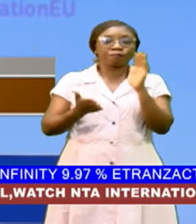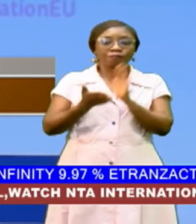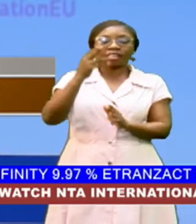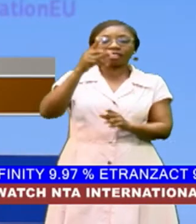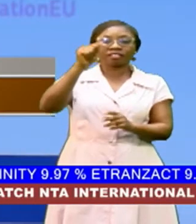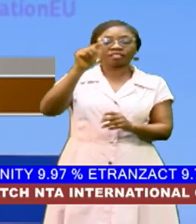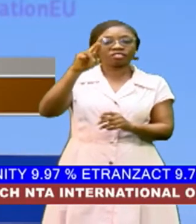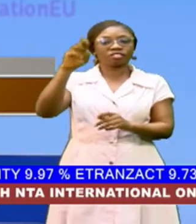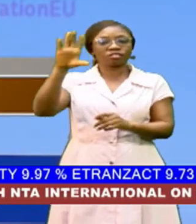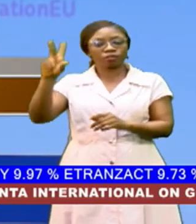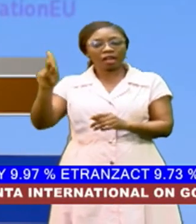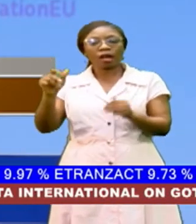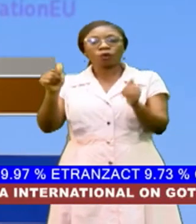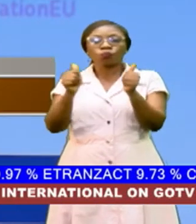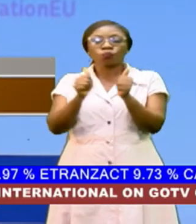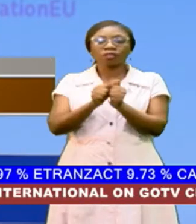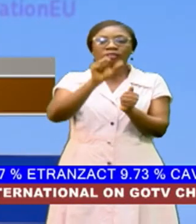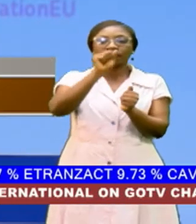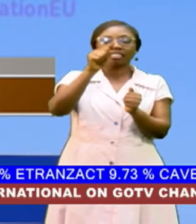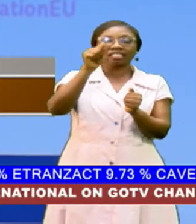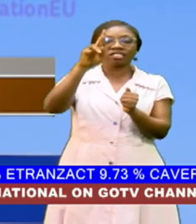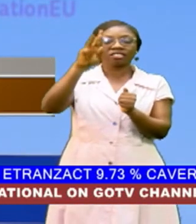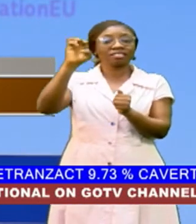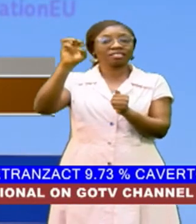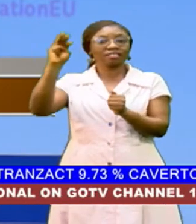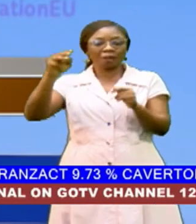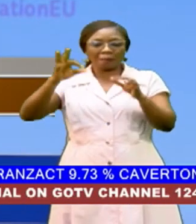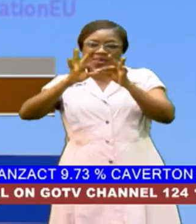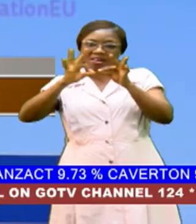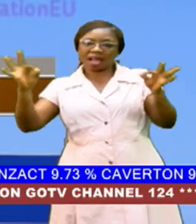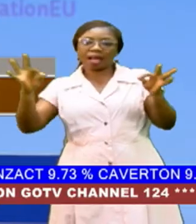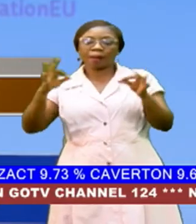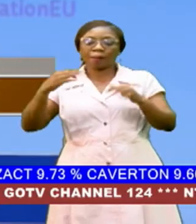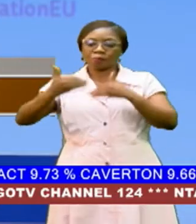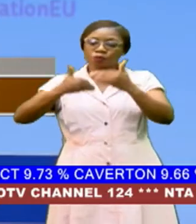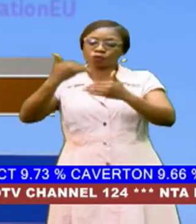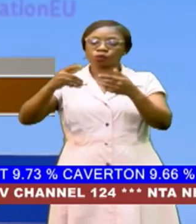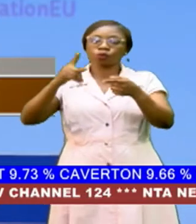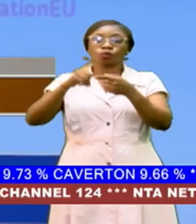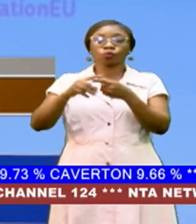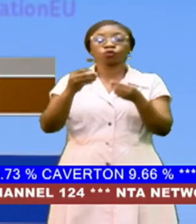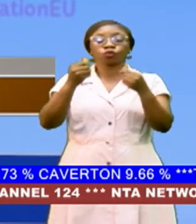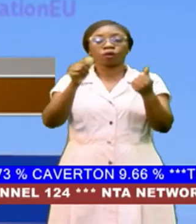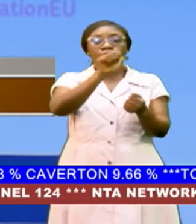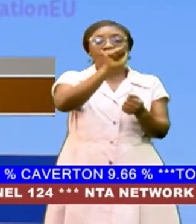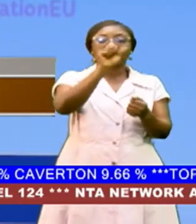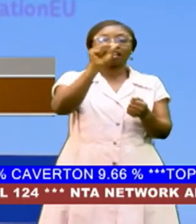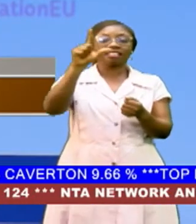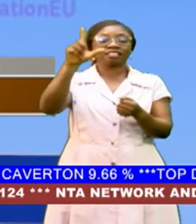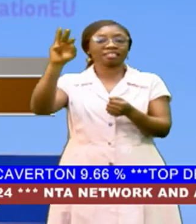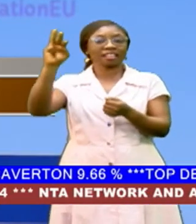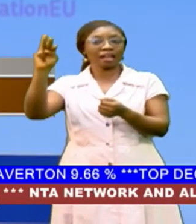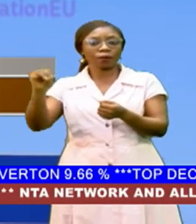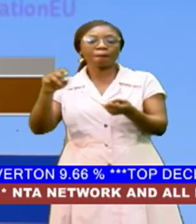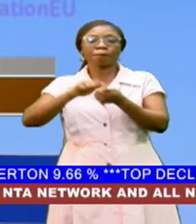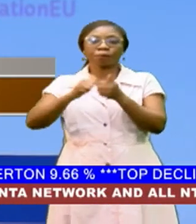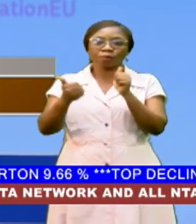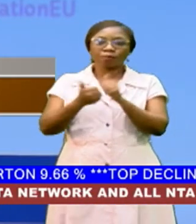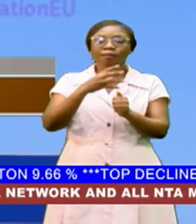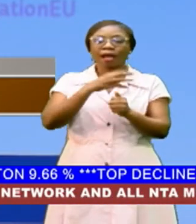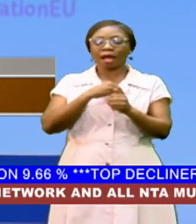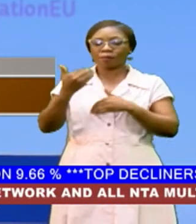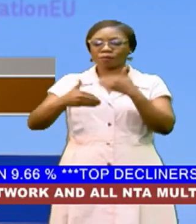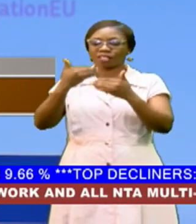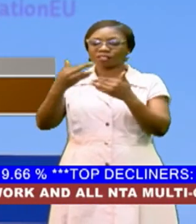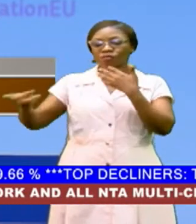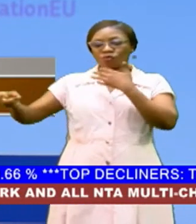with streamlined procedures for dealing quickly with asylum claims and efficiently processing